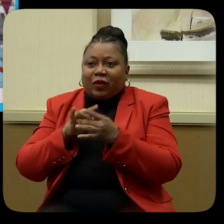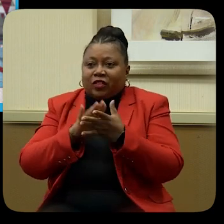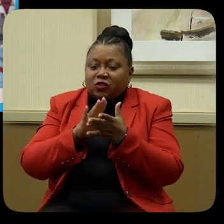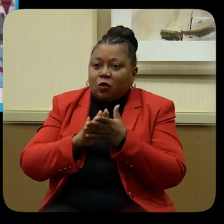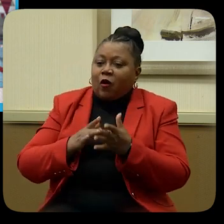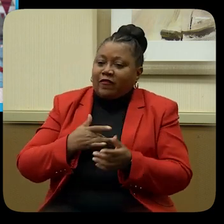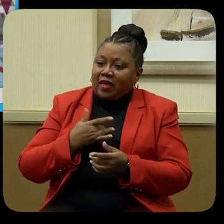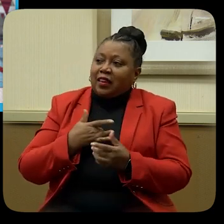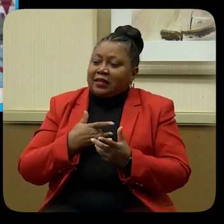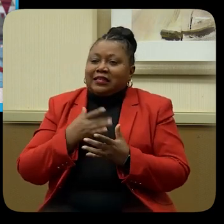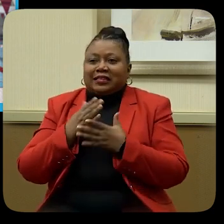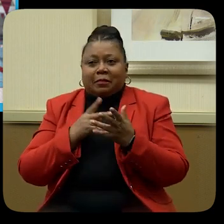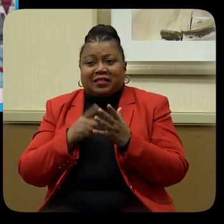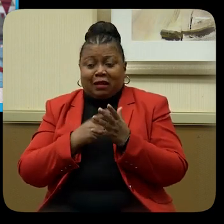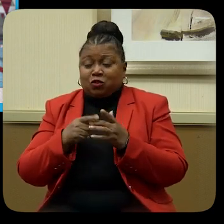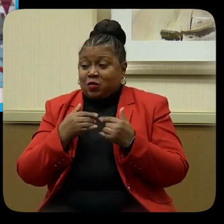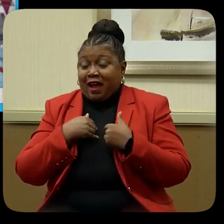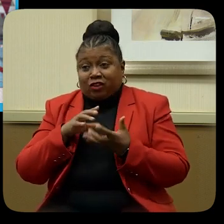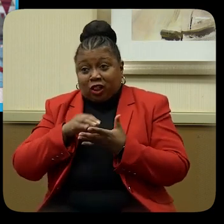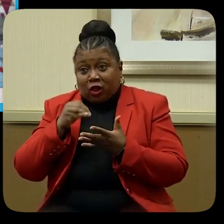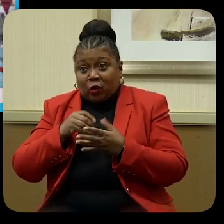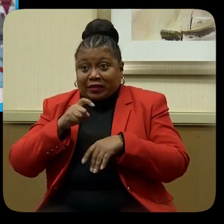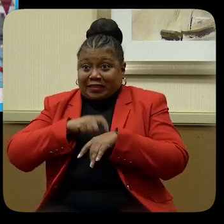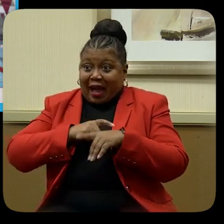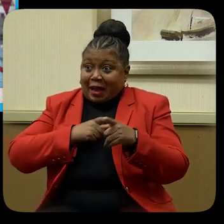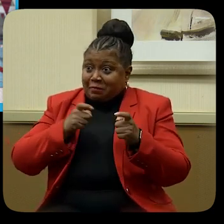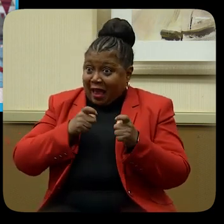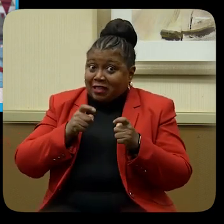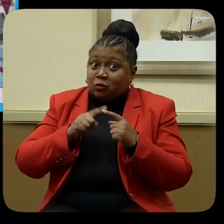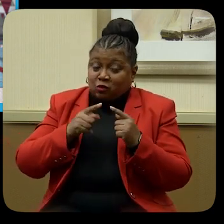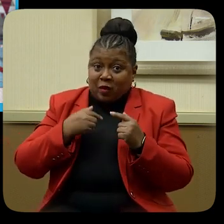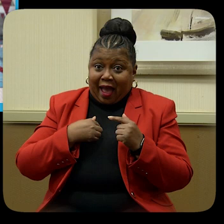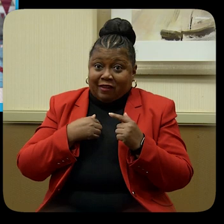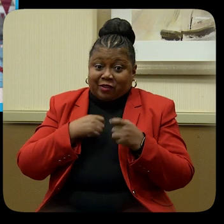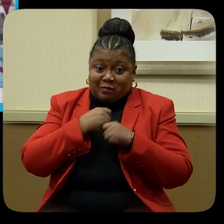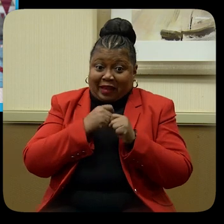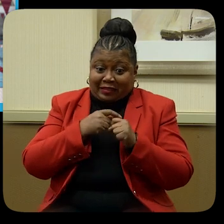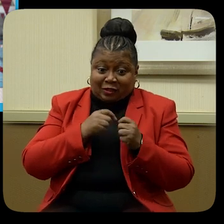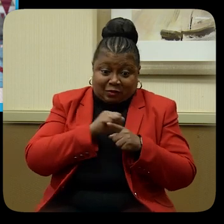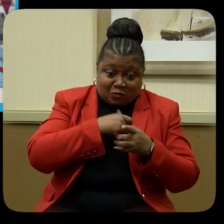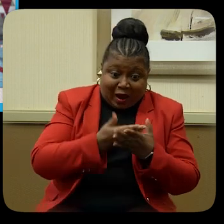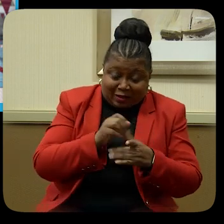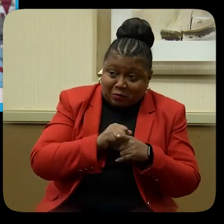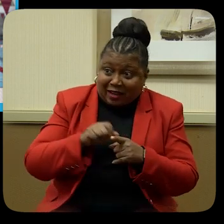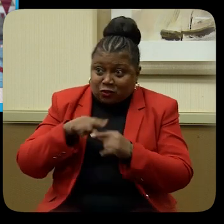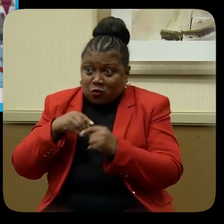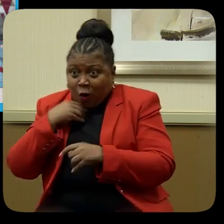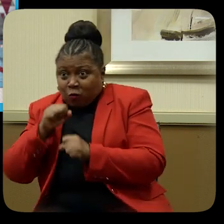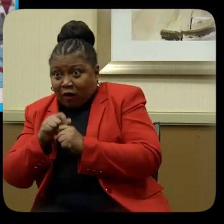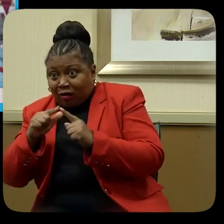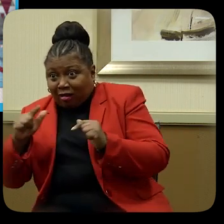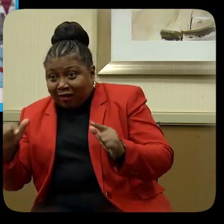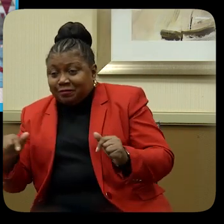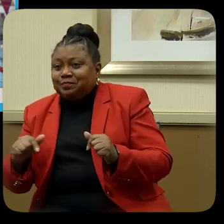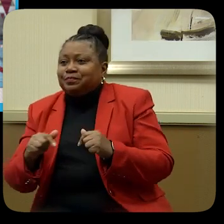school, feeling. Sometimes you have to learn time management because you have to make it to practice and do your homework, all that kind of stuff.